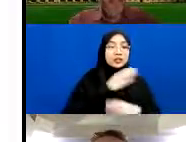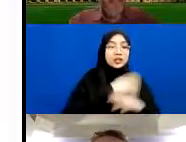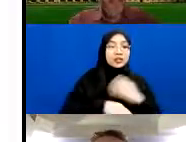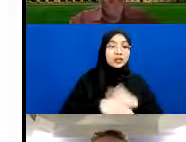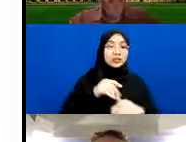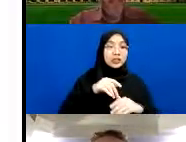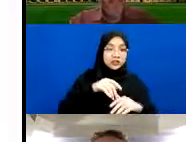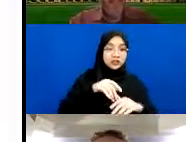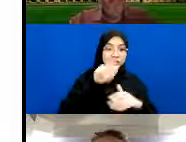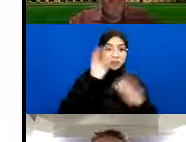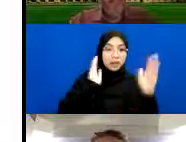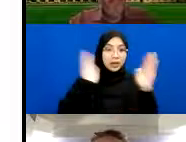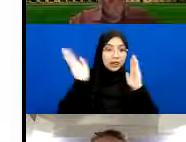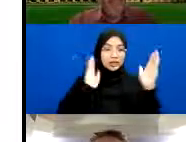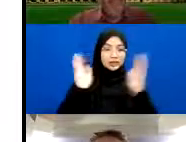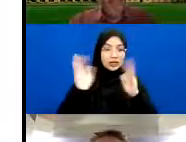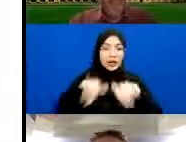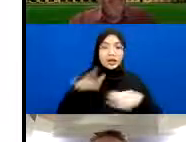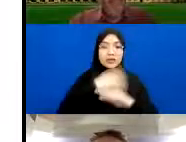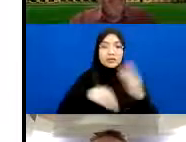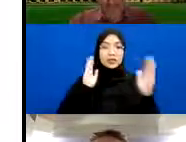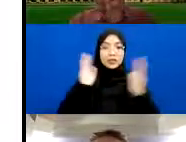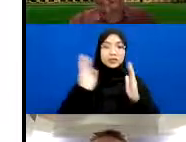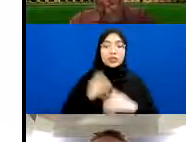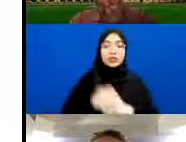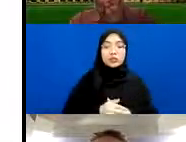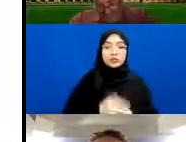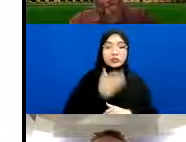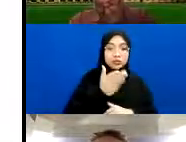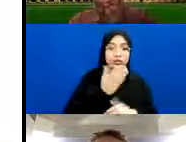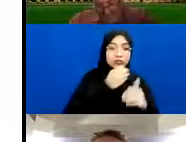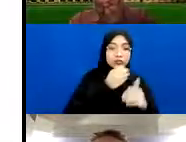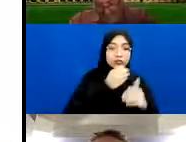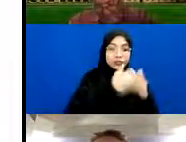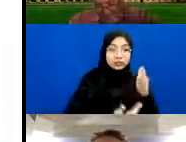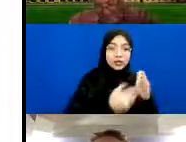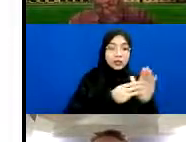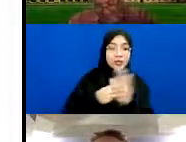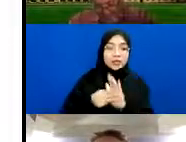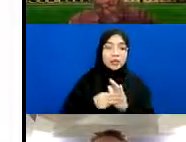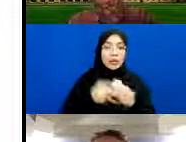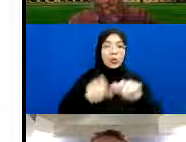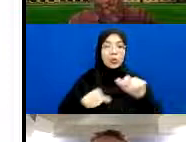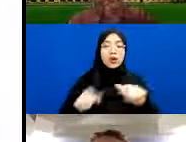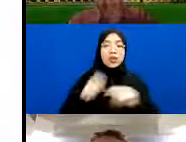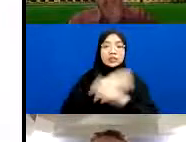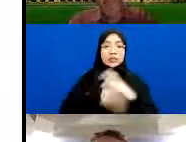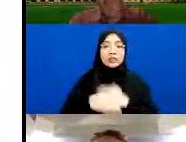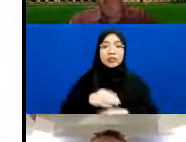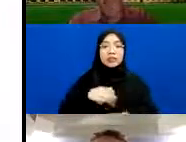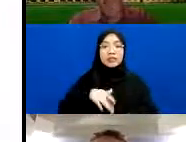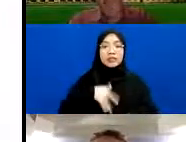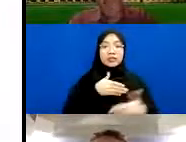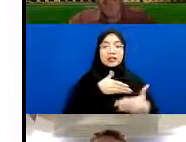of Education has rolled out a special program for those with learning disabilities, stated in the news article by